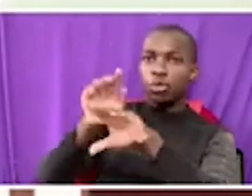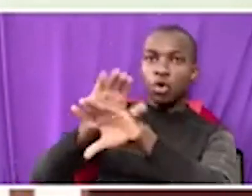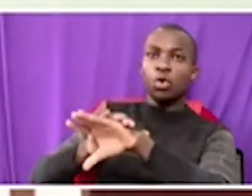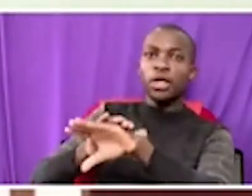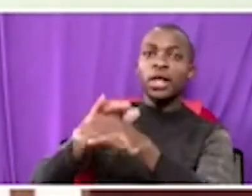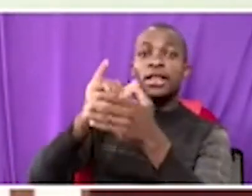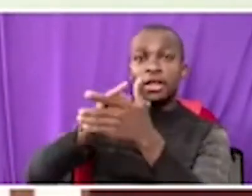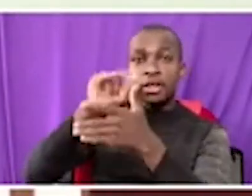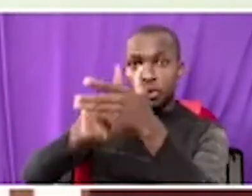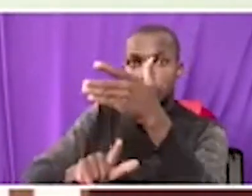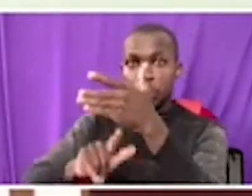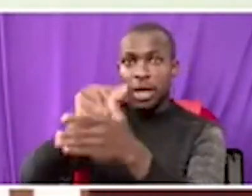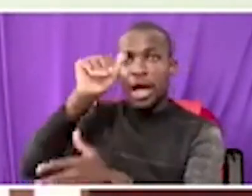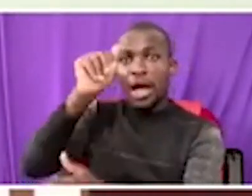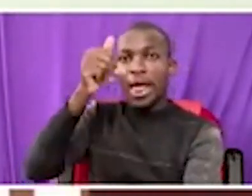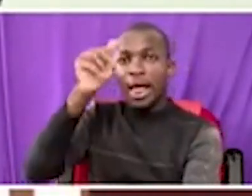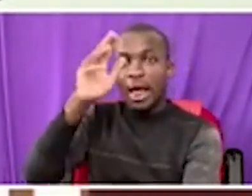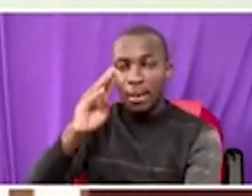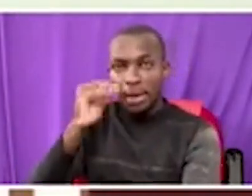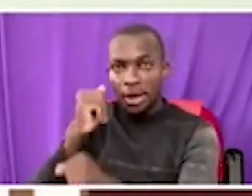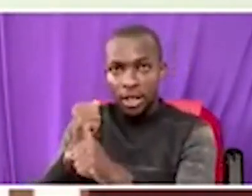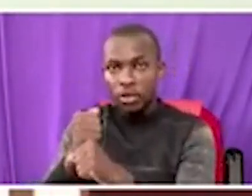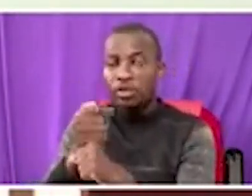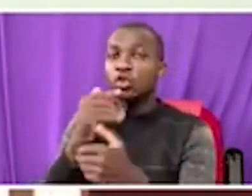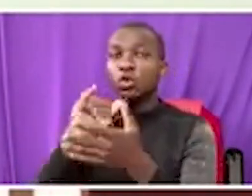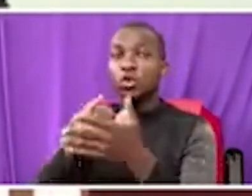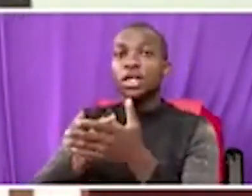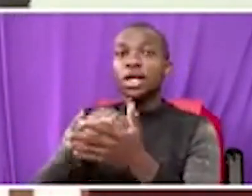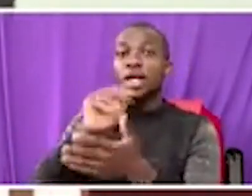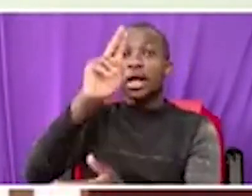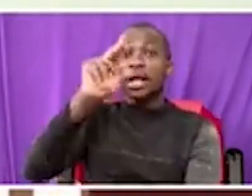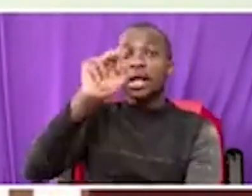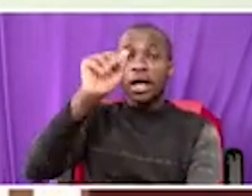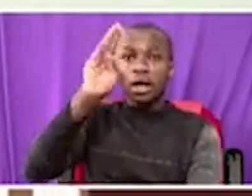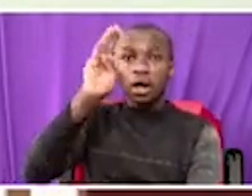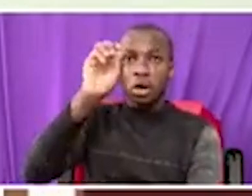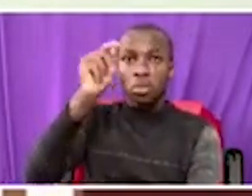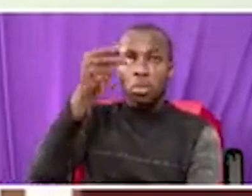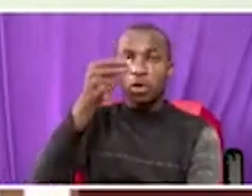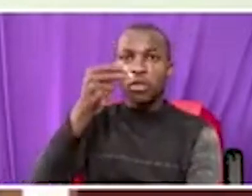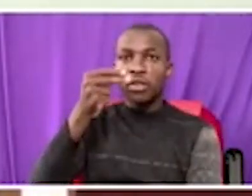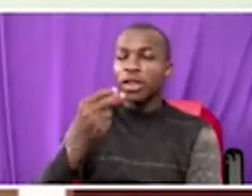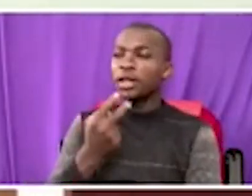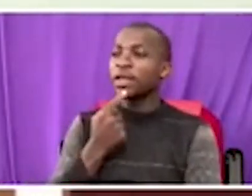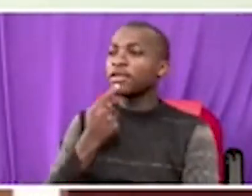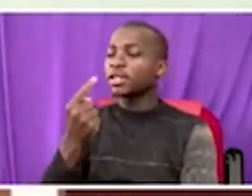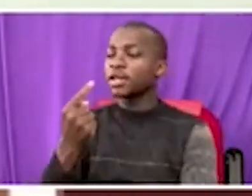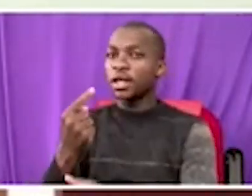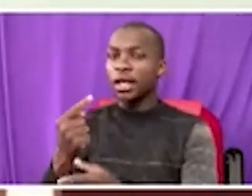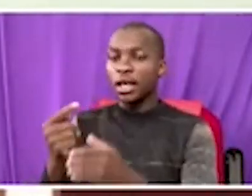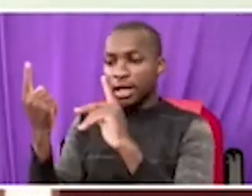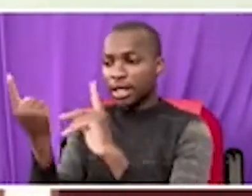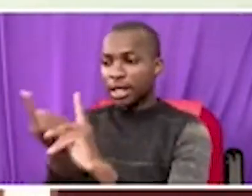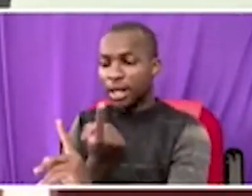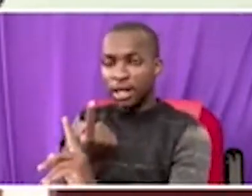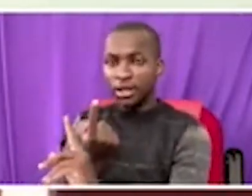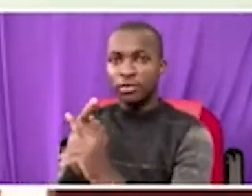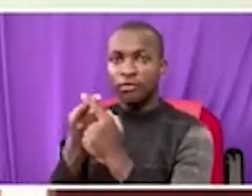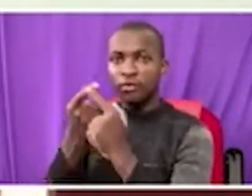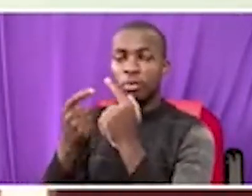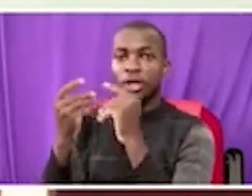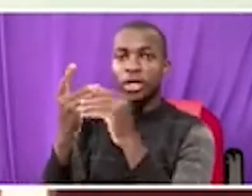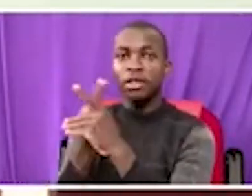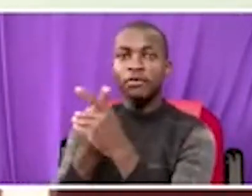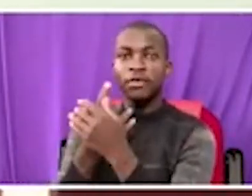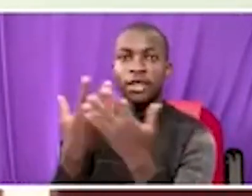That's what she did. So that Naboth, an innocent man, was accused of blasphemy. And